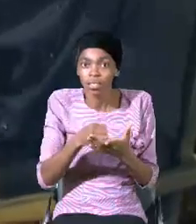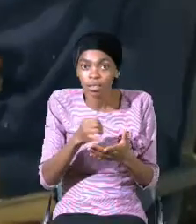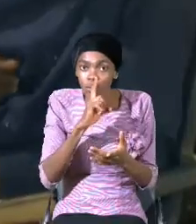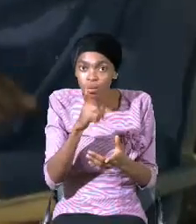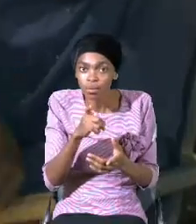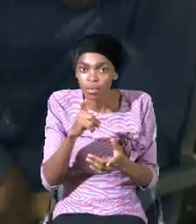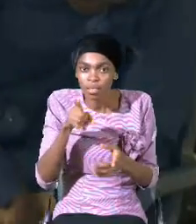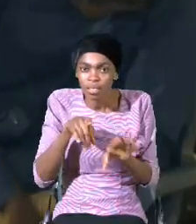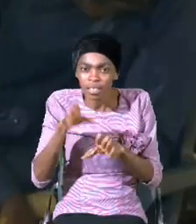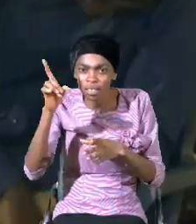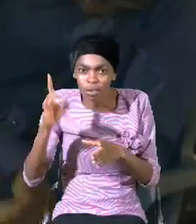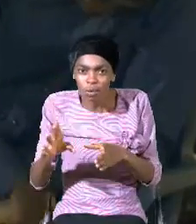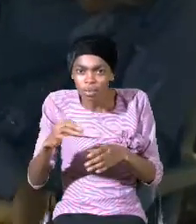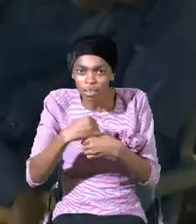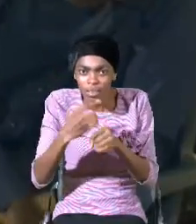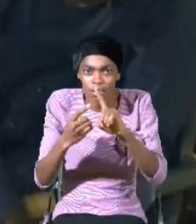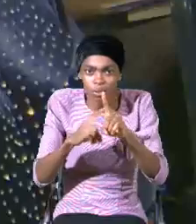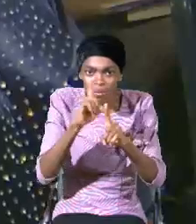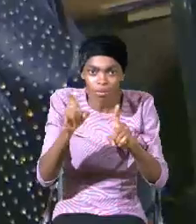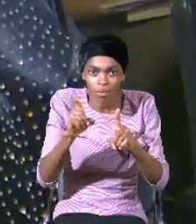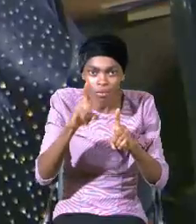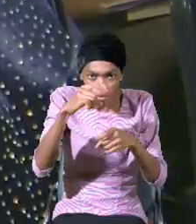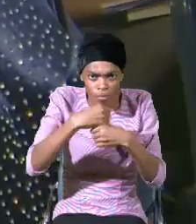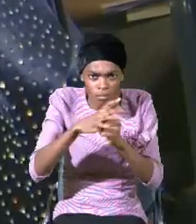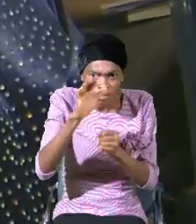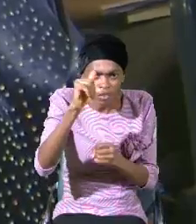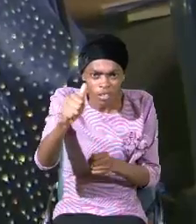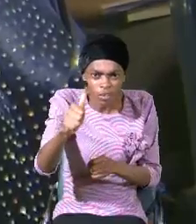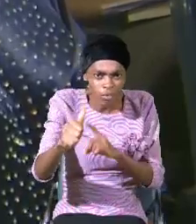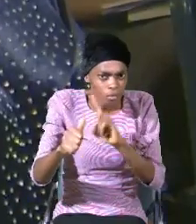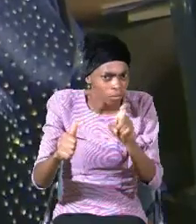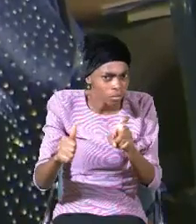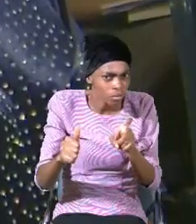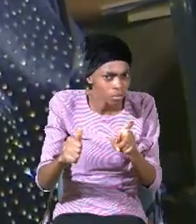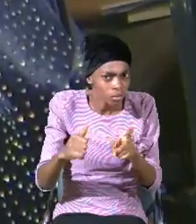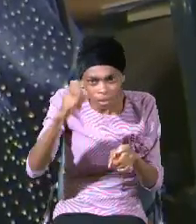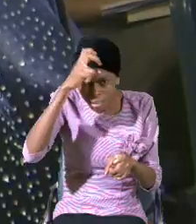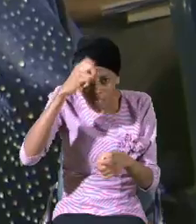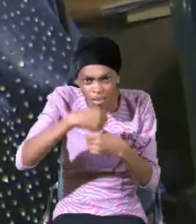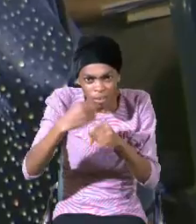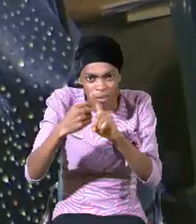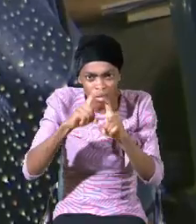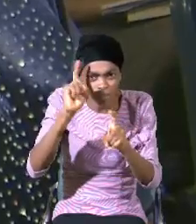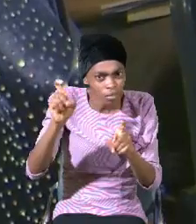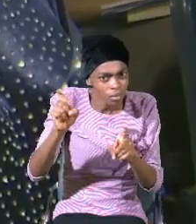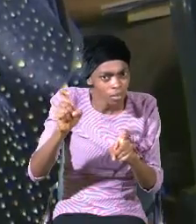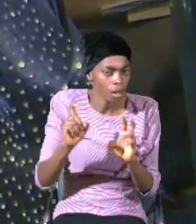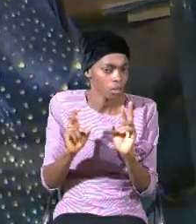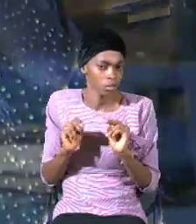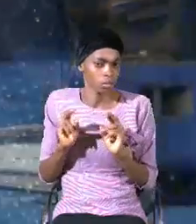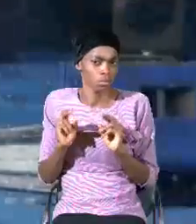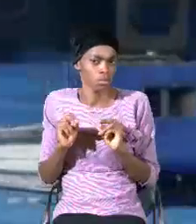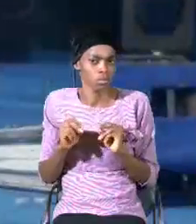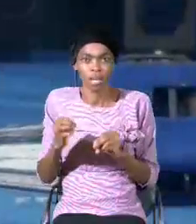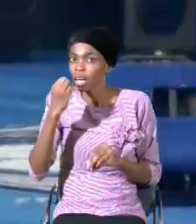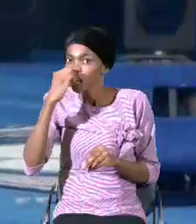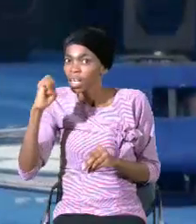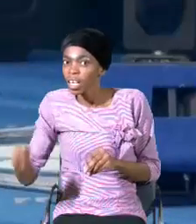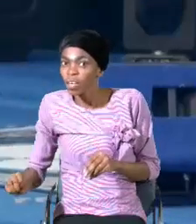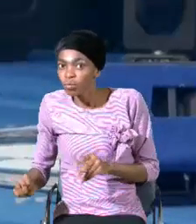Yes. Did you create yourself? Did Satan create you? Did those members of